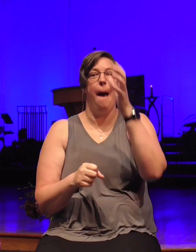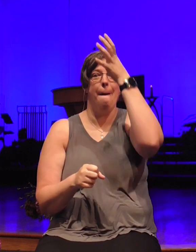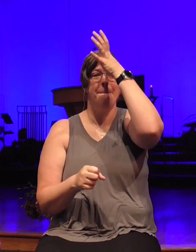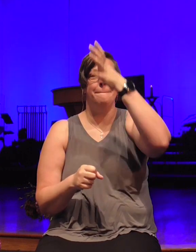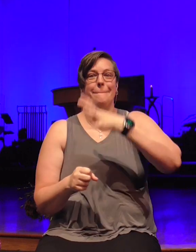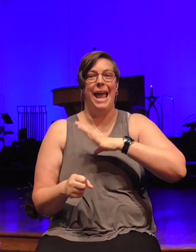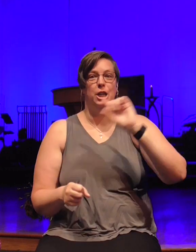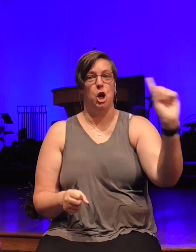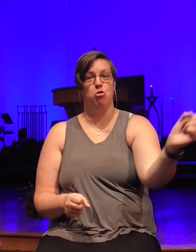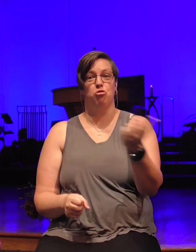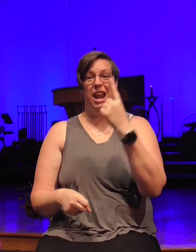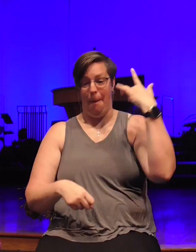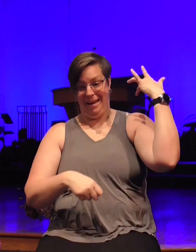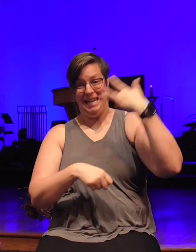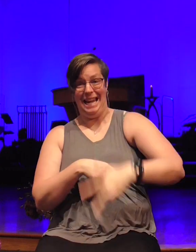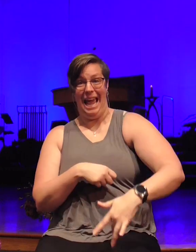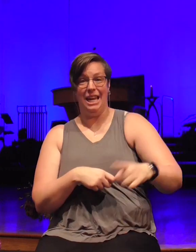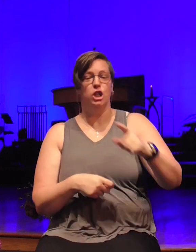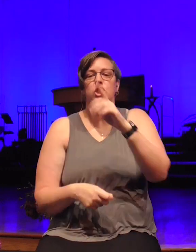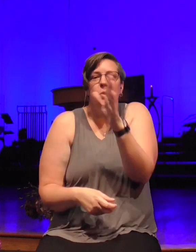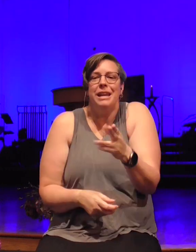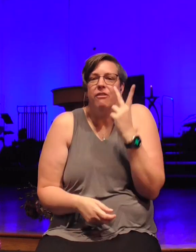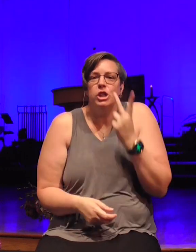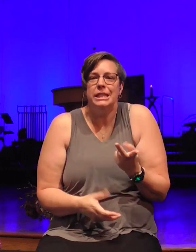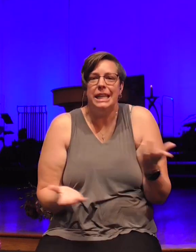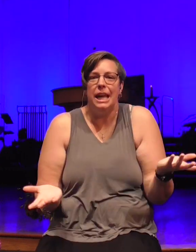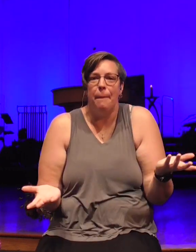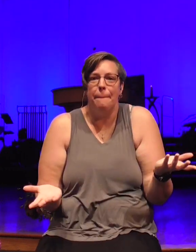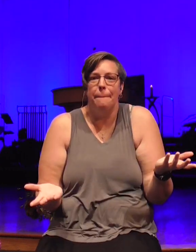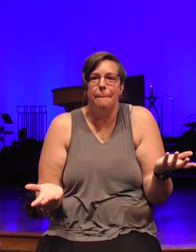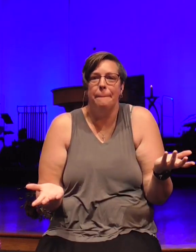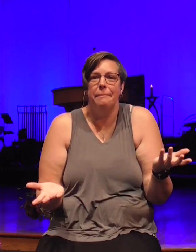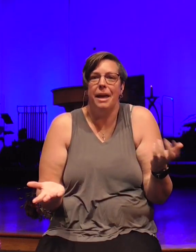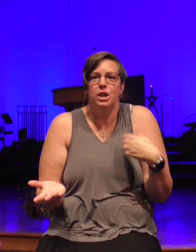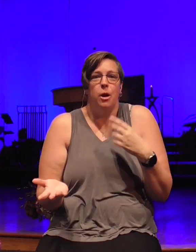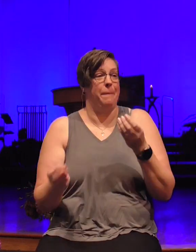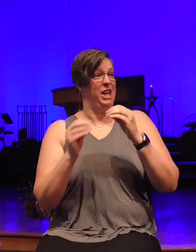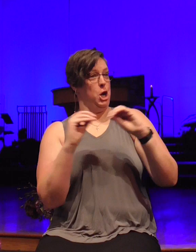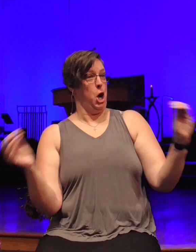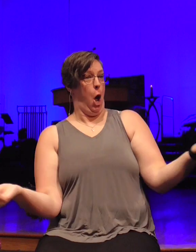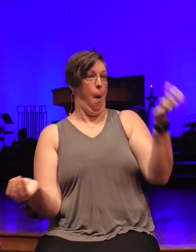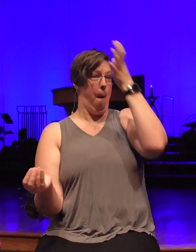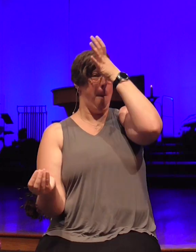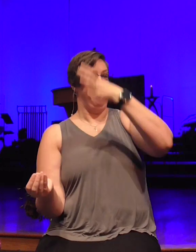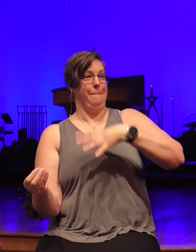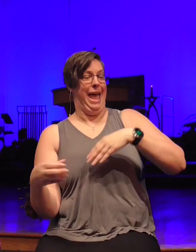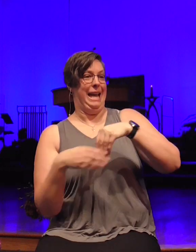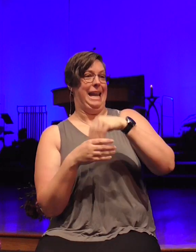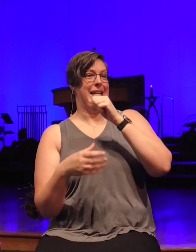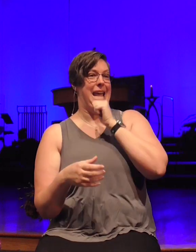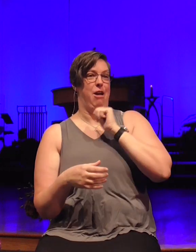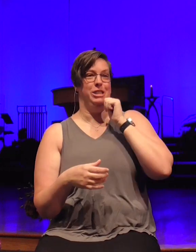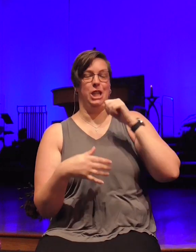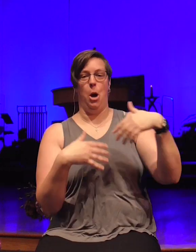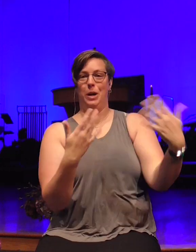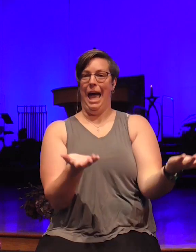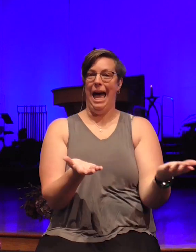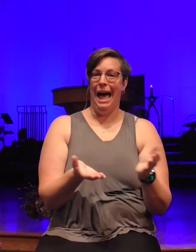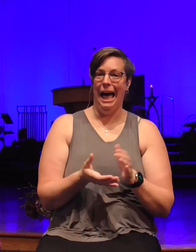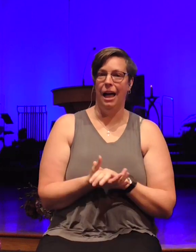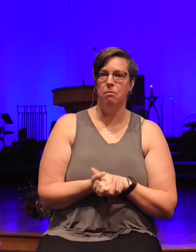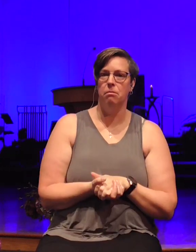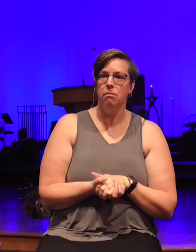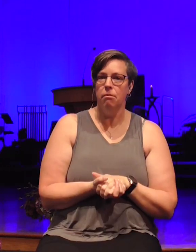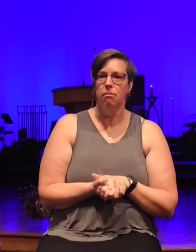naked in front of her going like this, and she wouldn't even see him. She would just be like, there's no single man in Scottsdale.